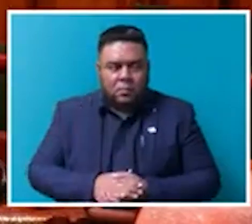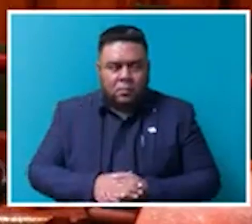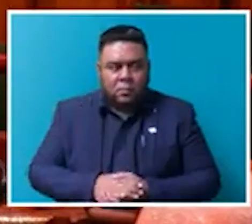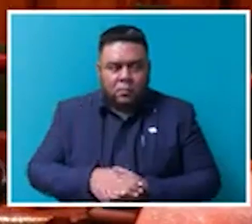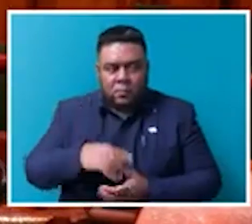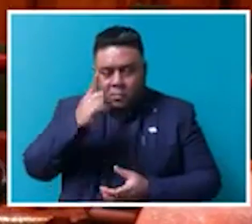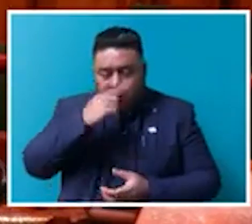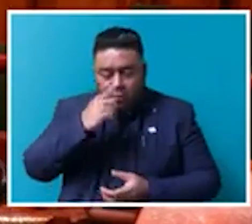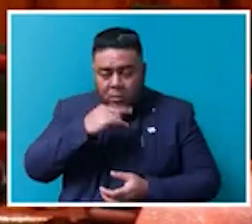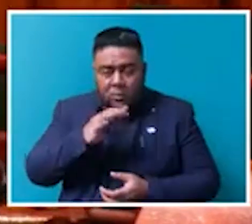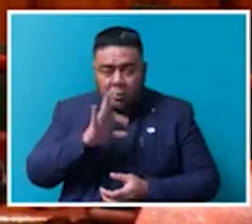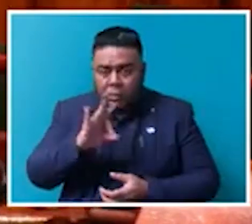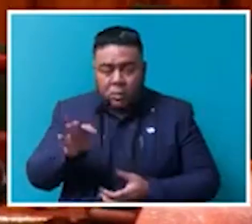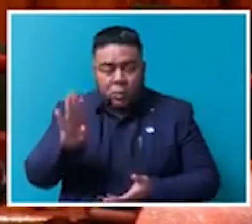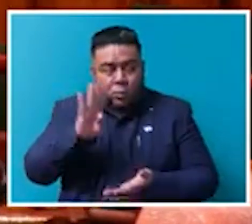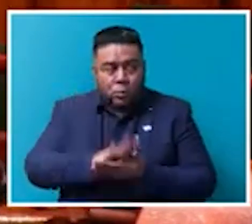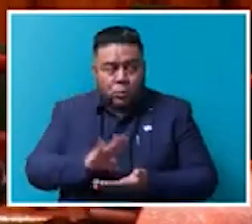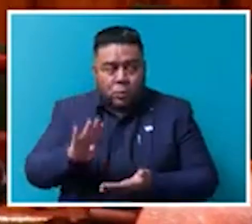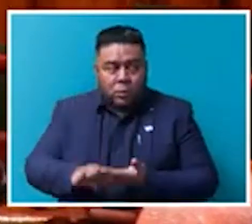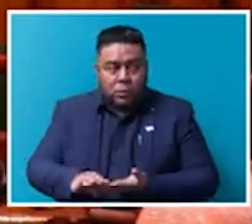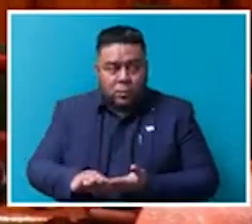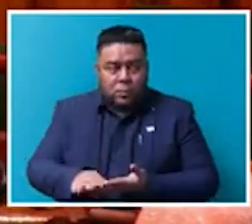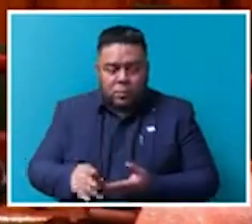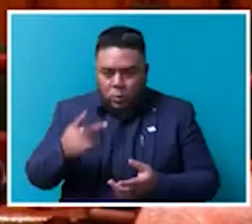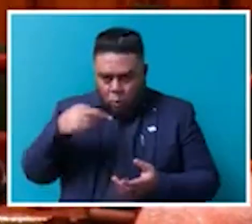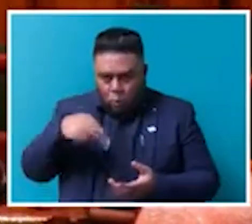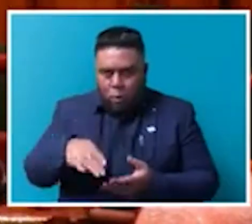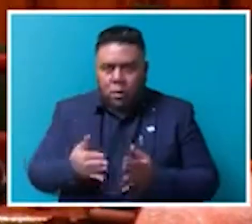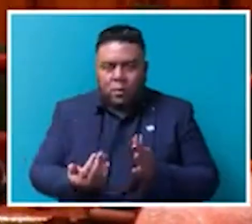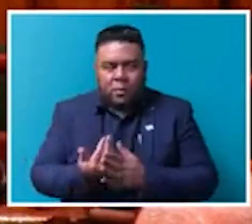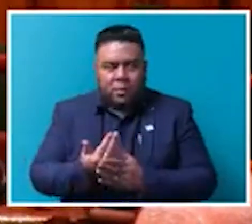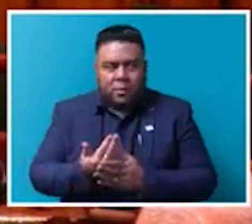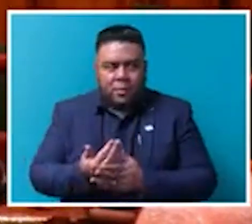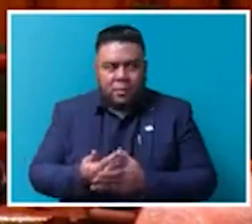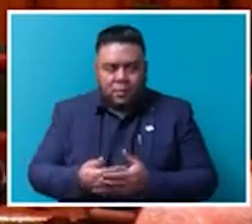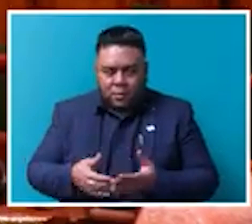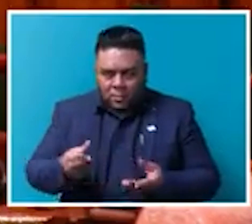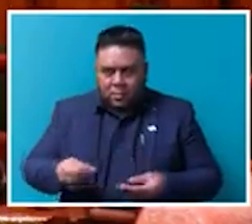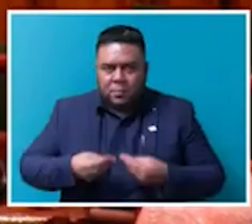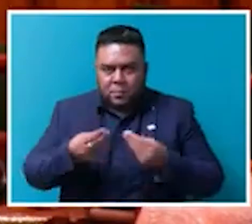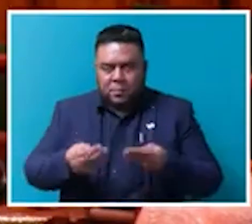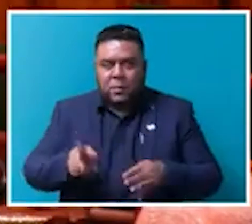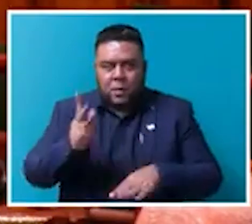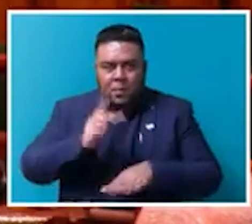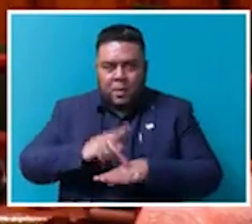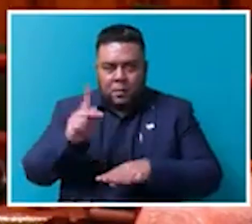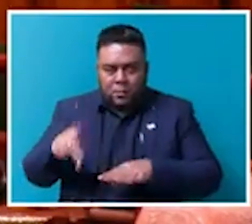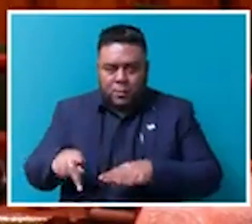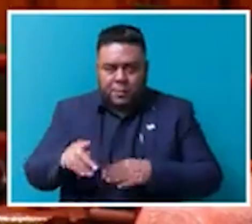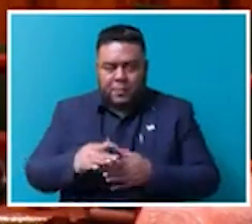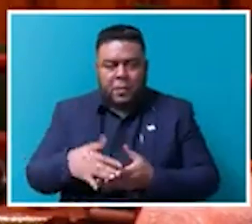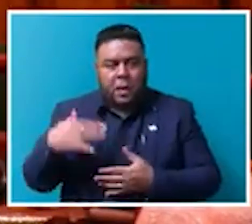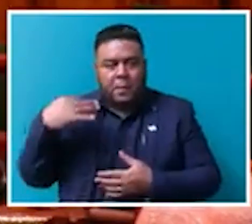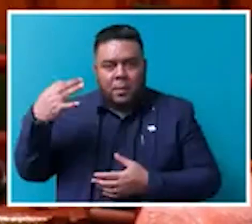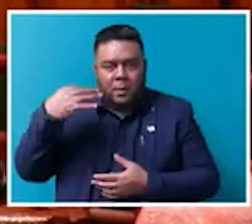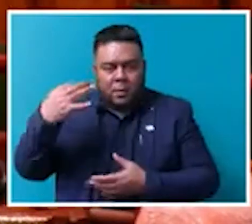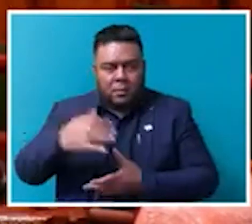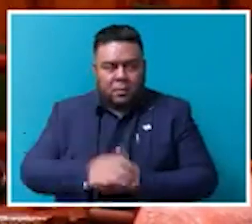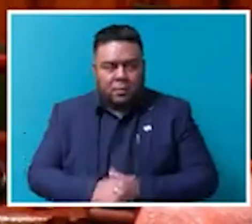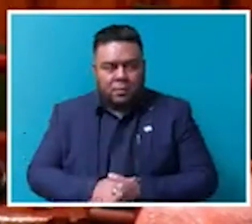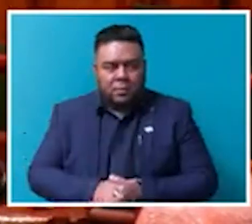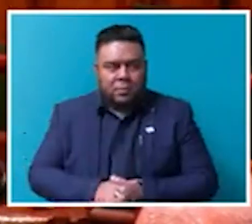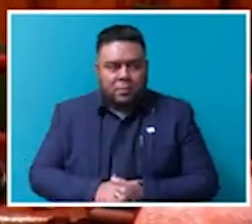cannot book a time online, just walk in and lodge for their passport application.